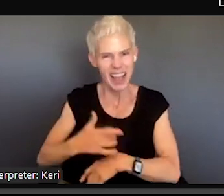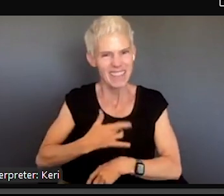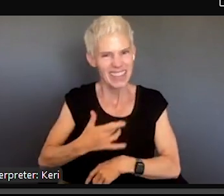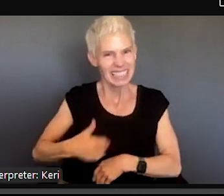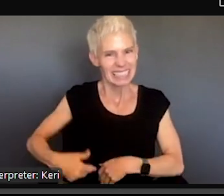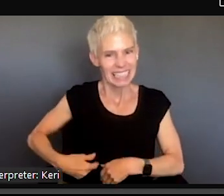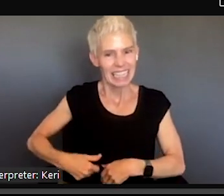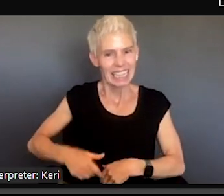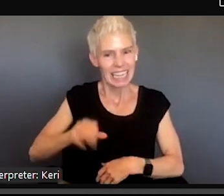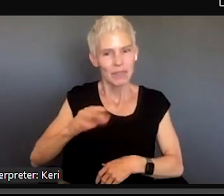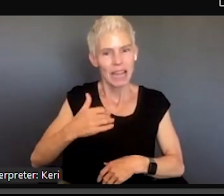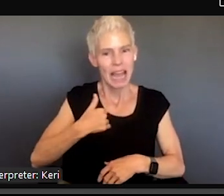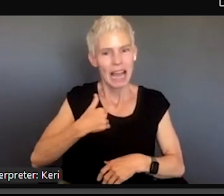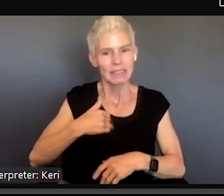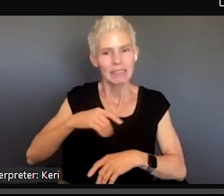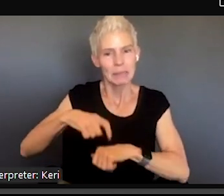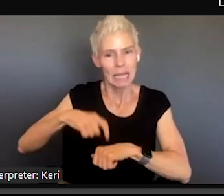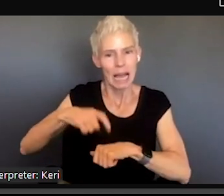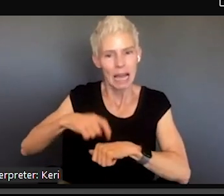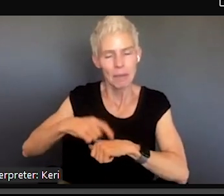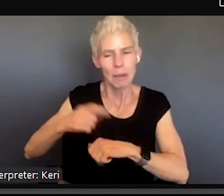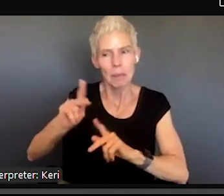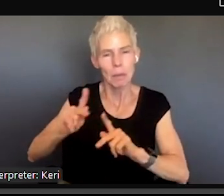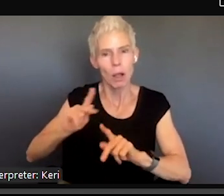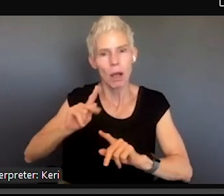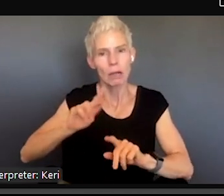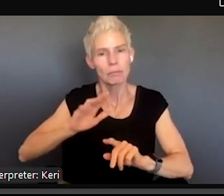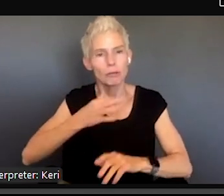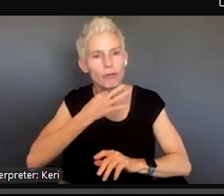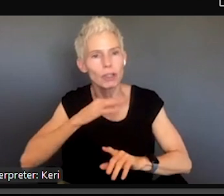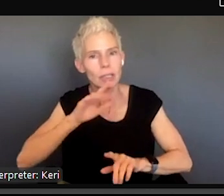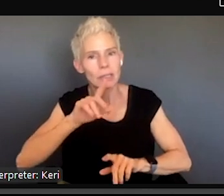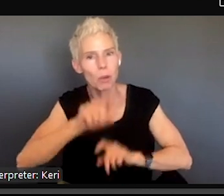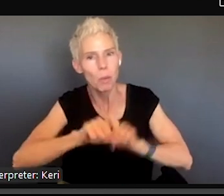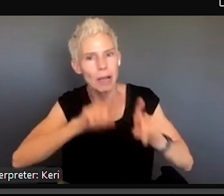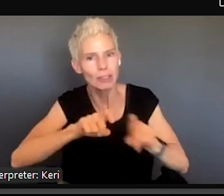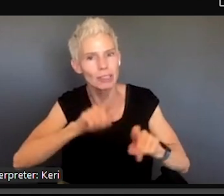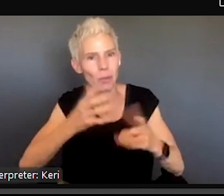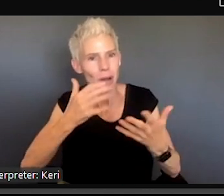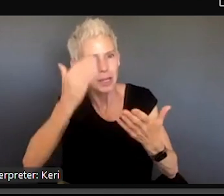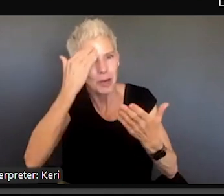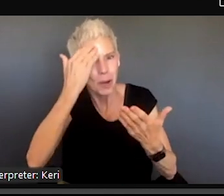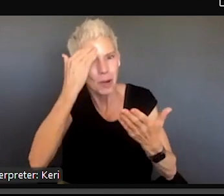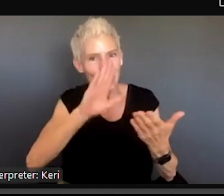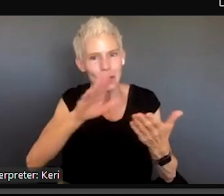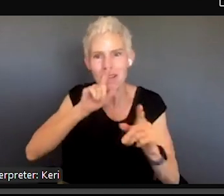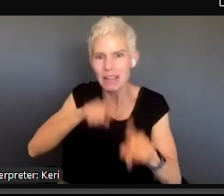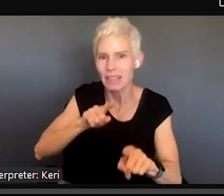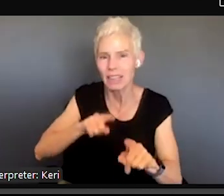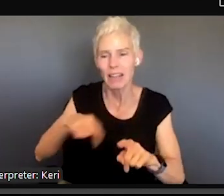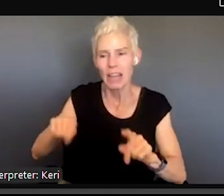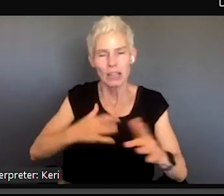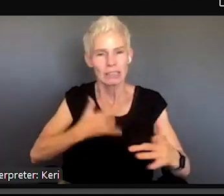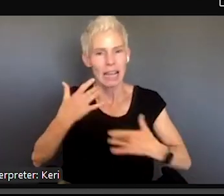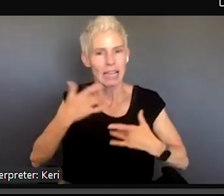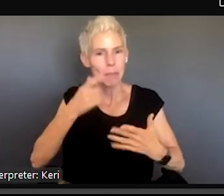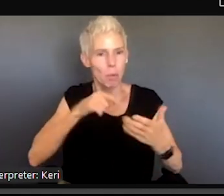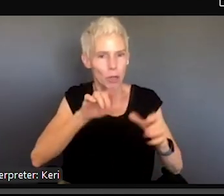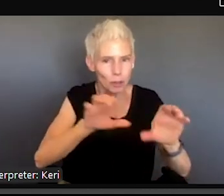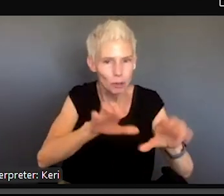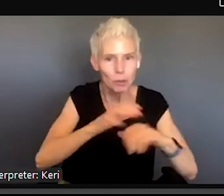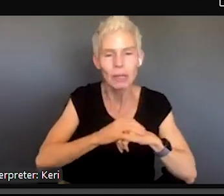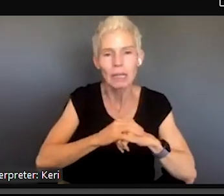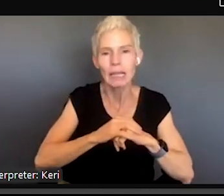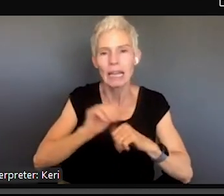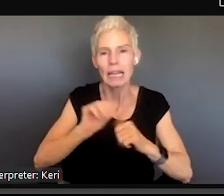some time, we'll be able to raise some questions there. But people are just really excited about the work that you're doing, you and your team are doing, and talked a lot about the way you're using